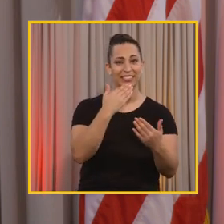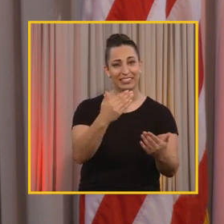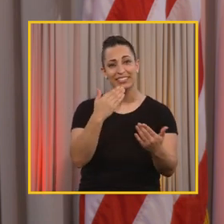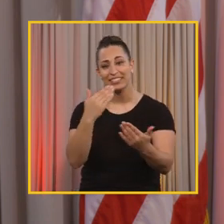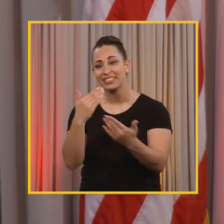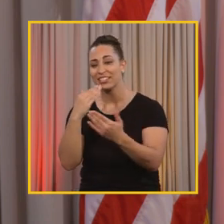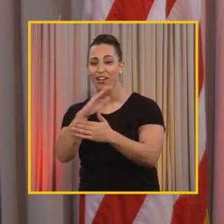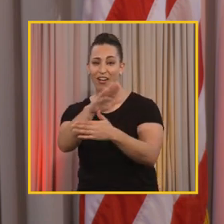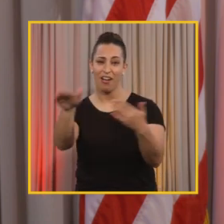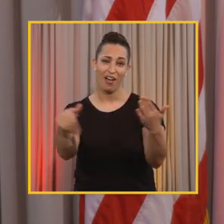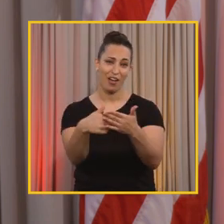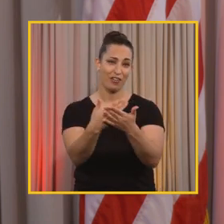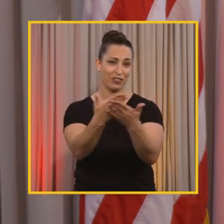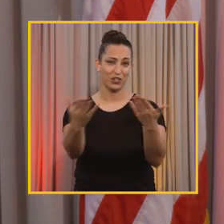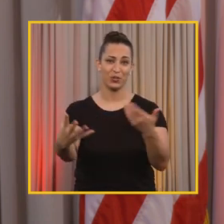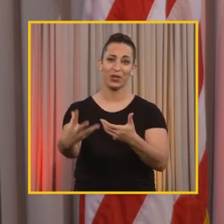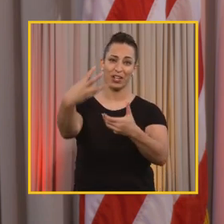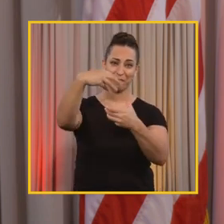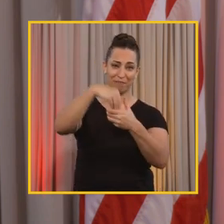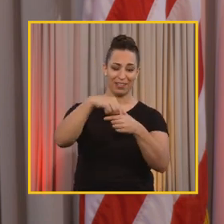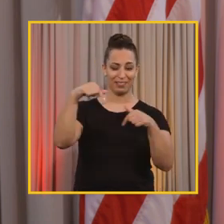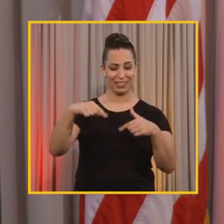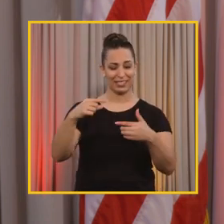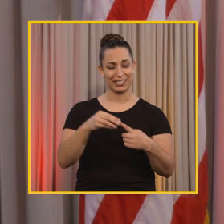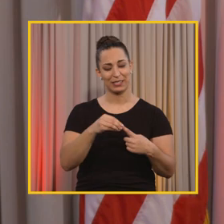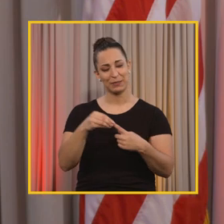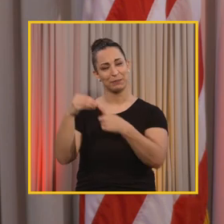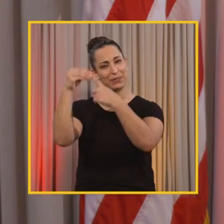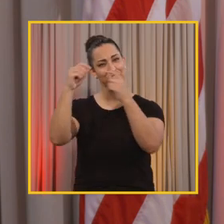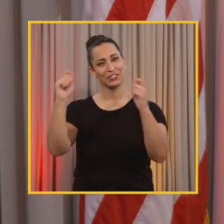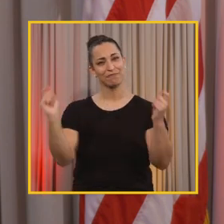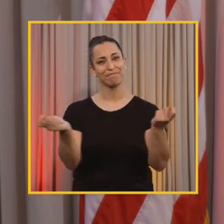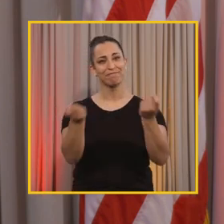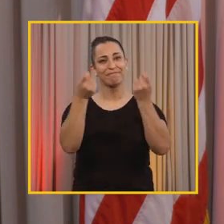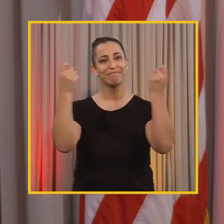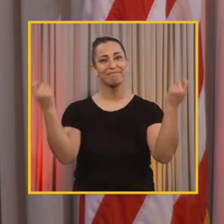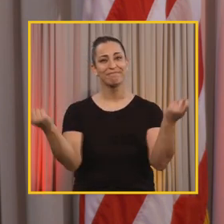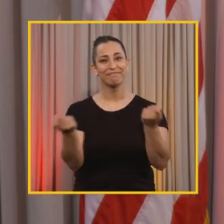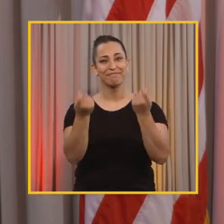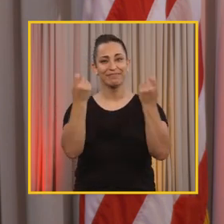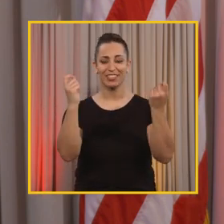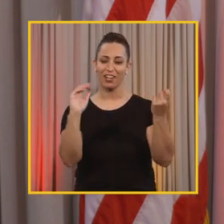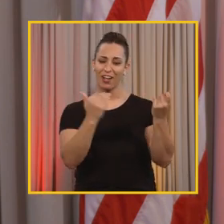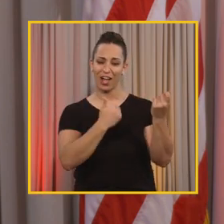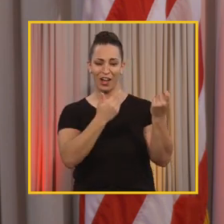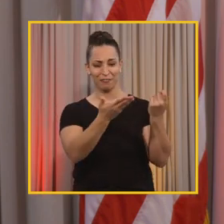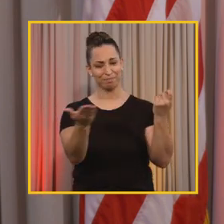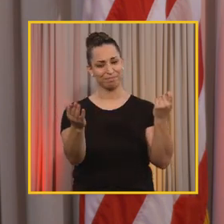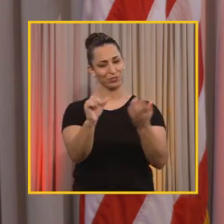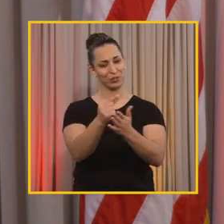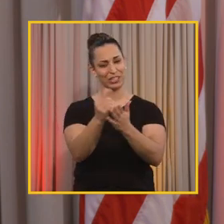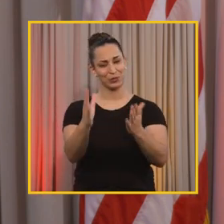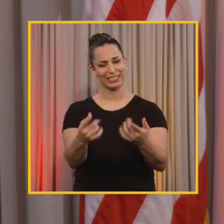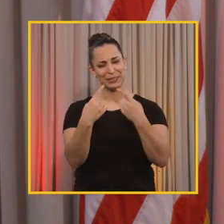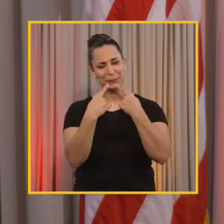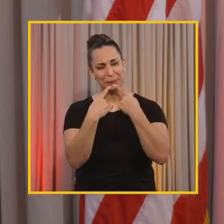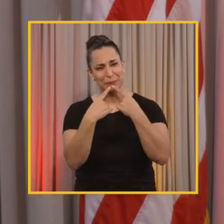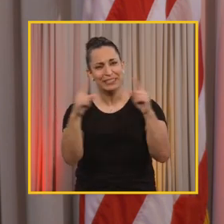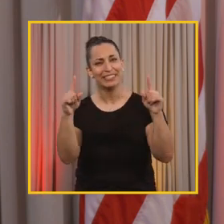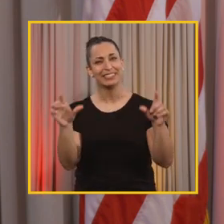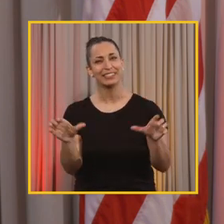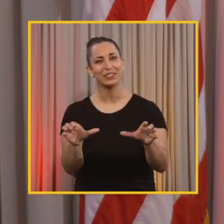you for participating in this special occasion to celebrate our graduates'